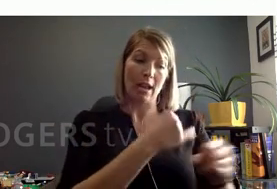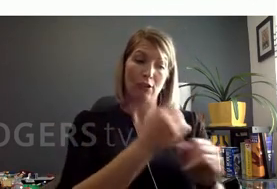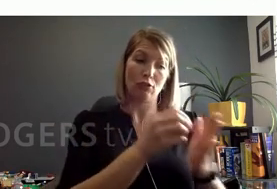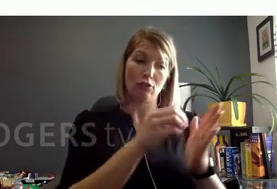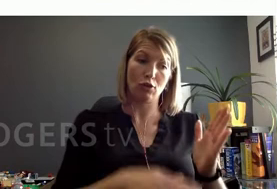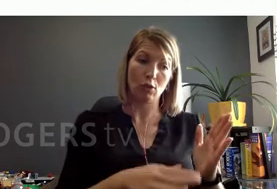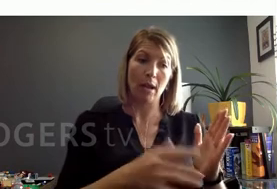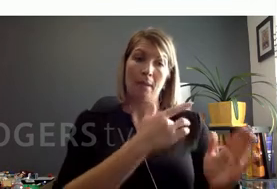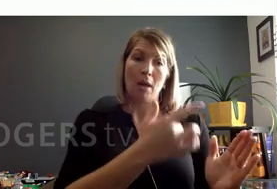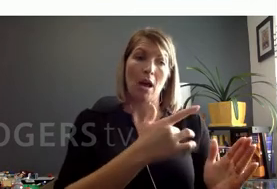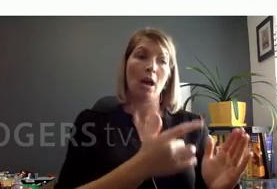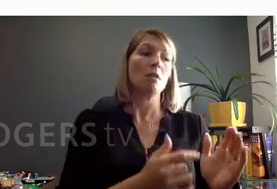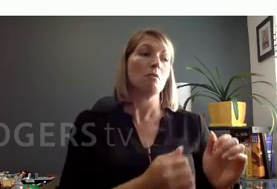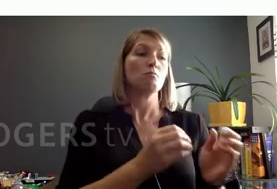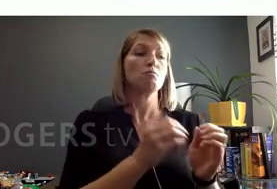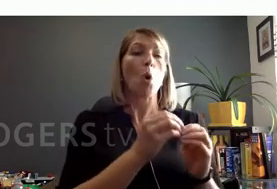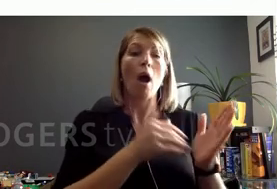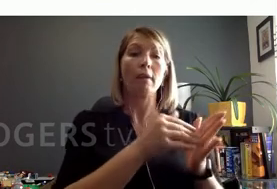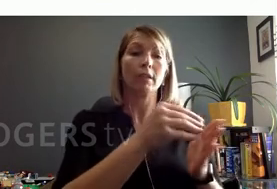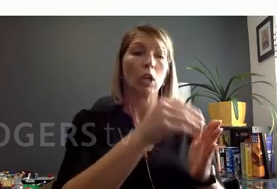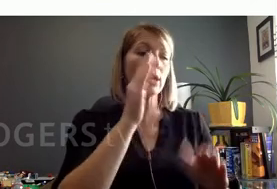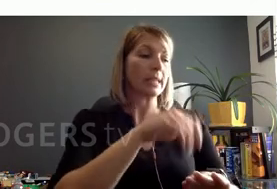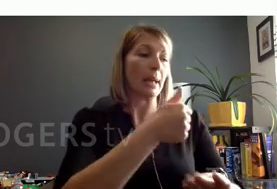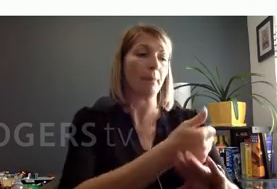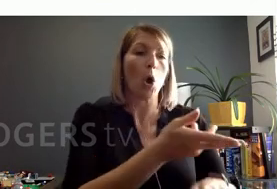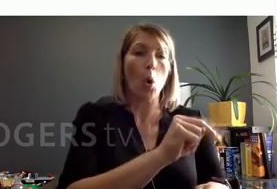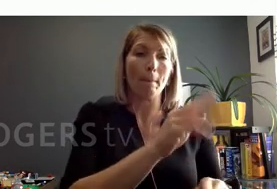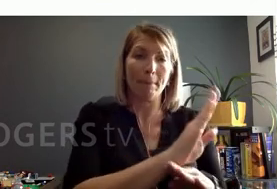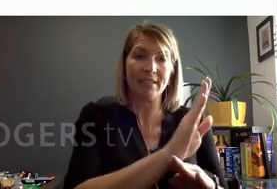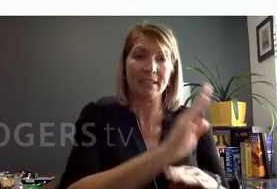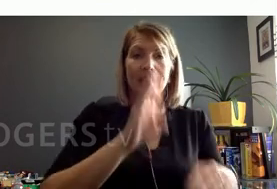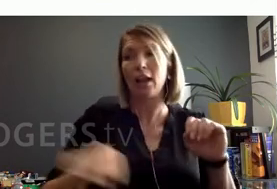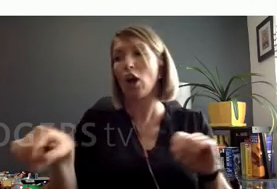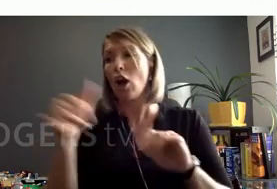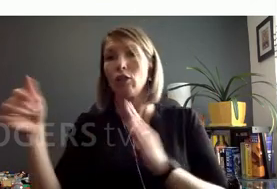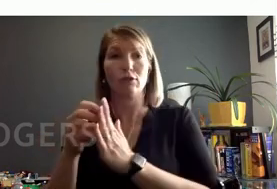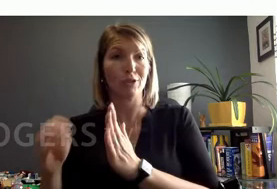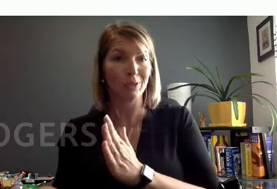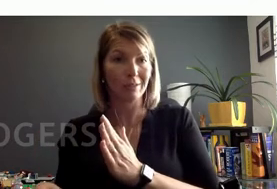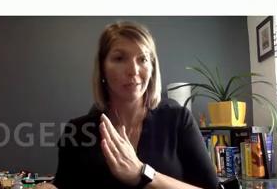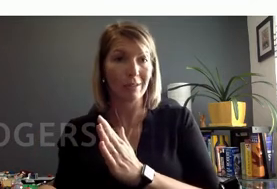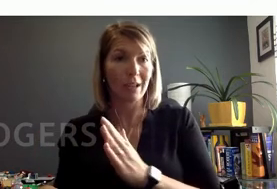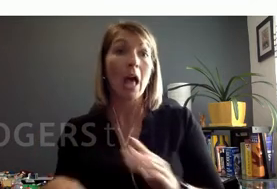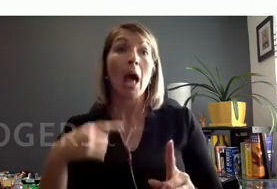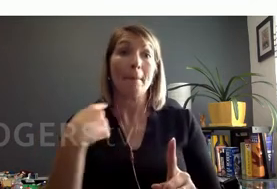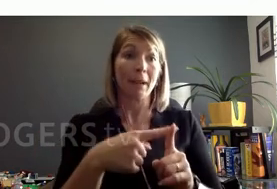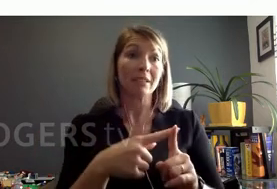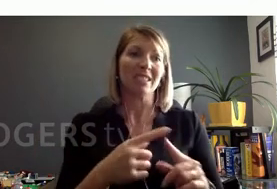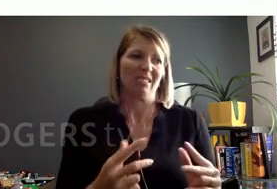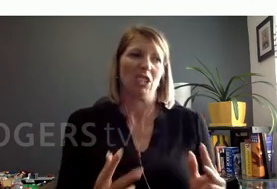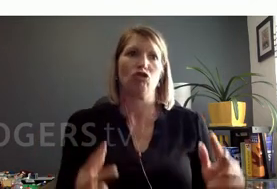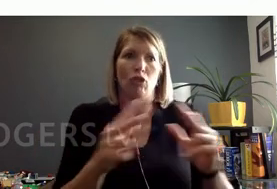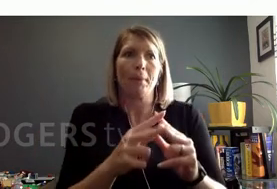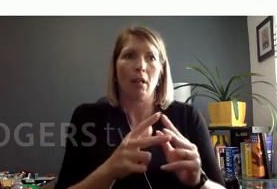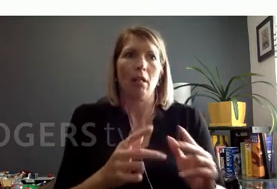is Asian. We need more also young, energetic employees and taxpayers